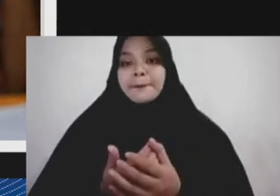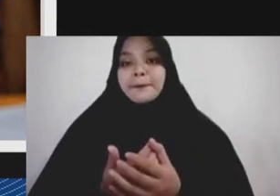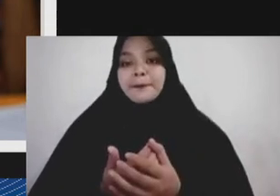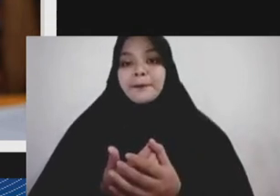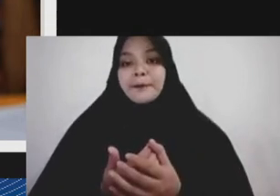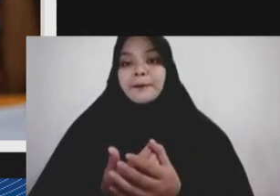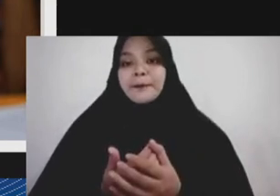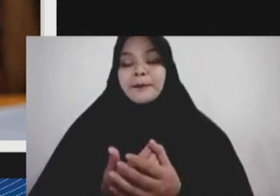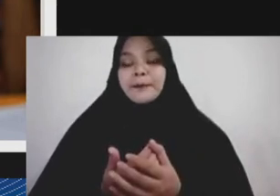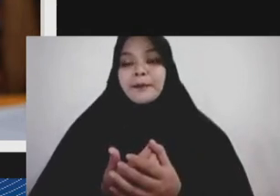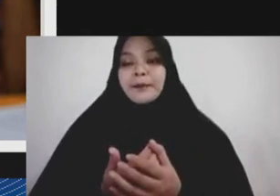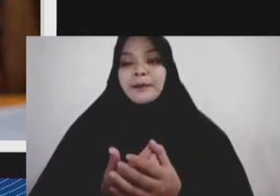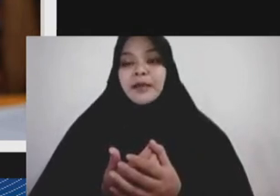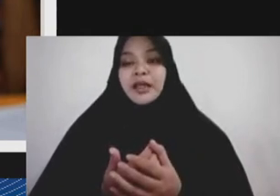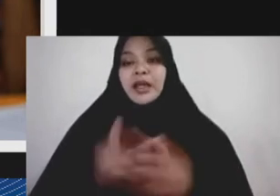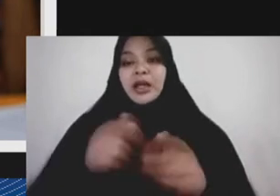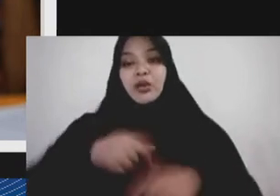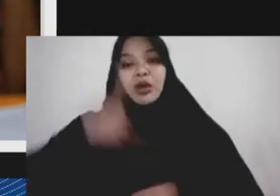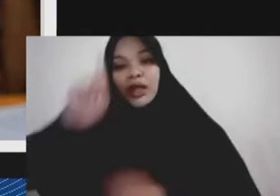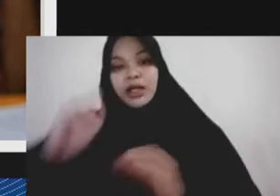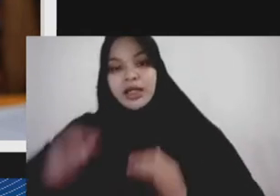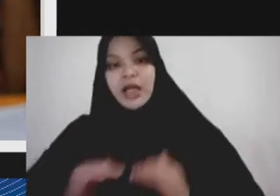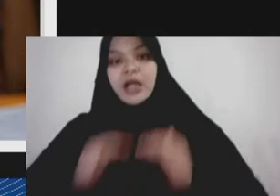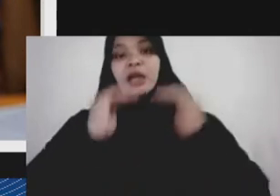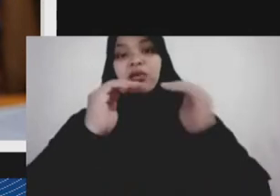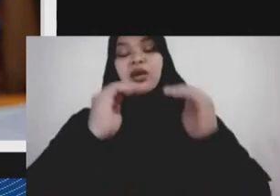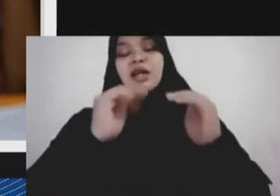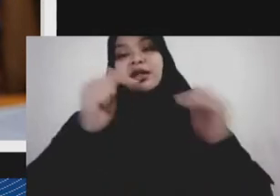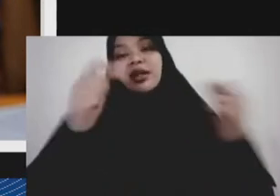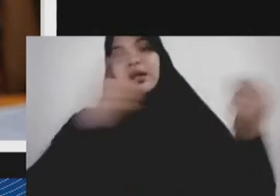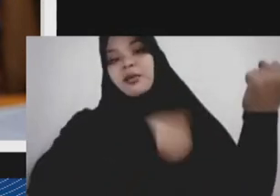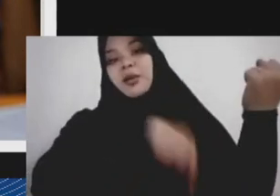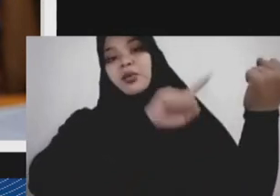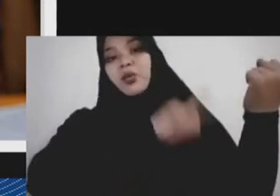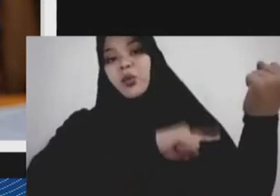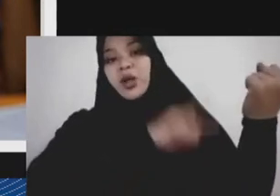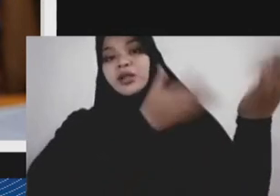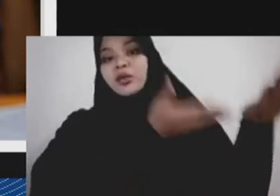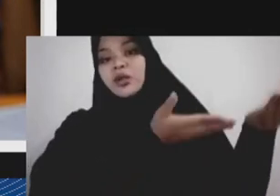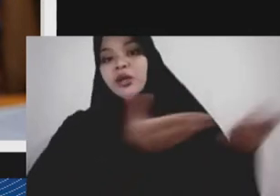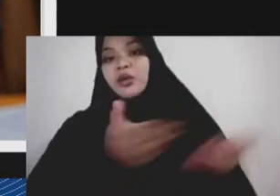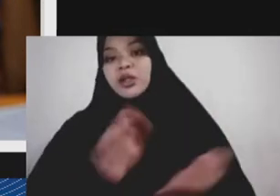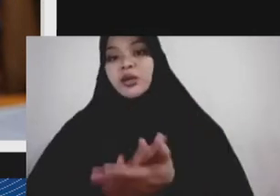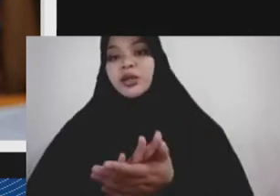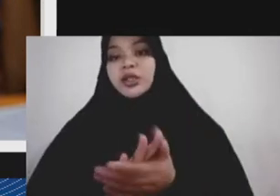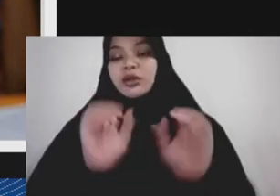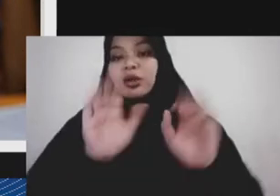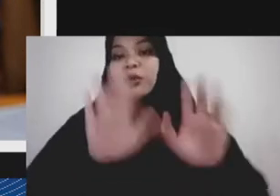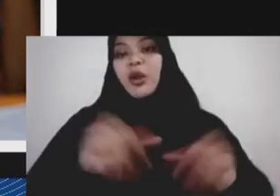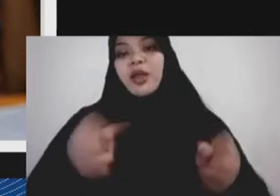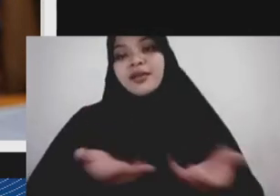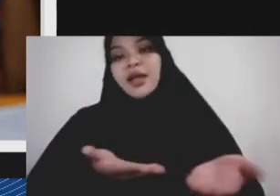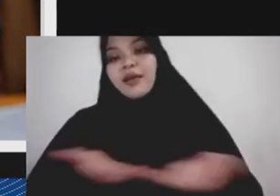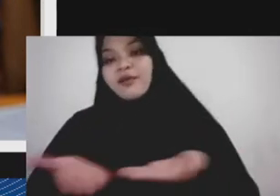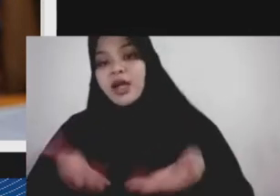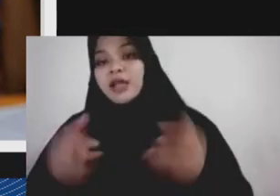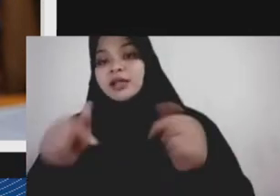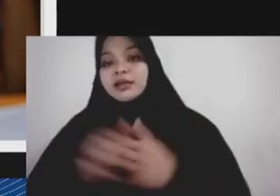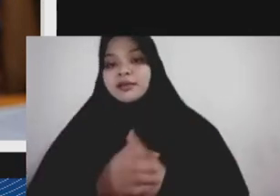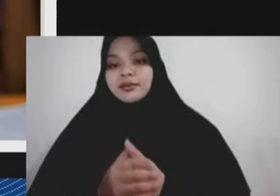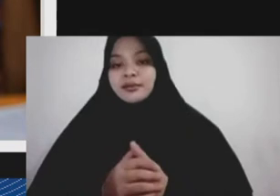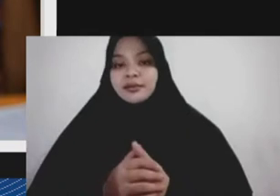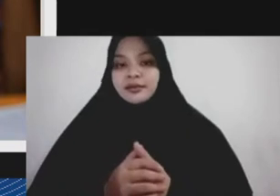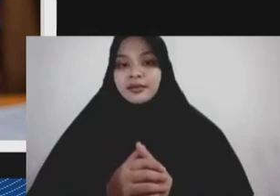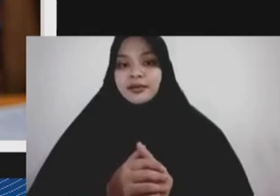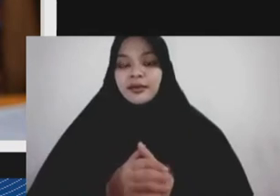community. We need to increase the availability of virtual or localized services that include phone, online,